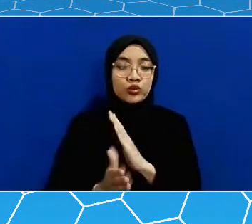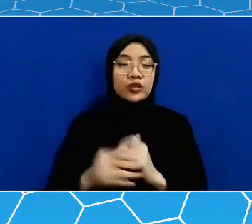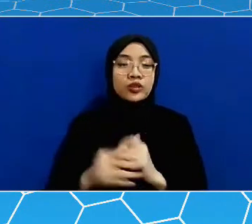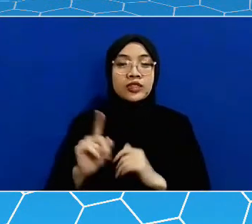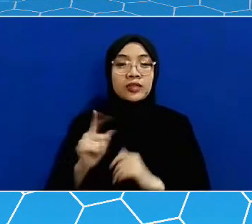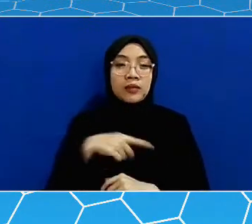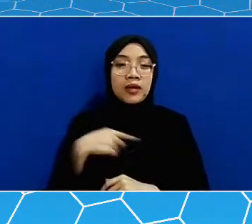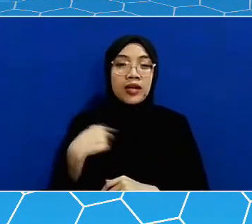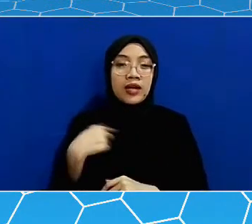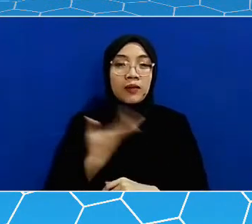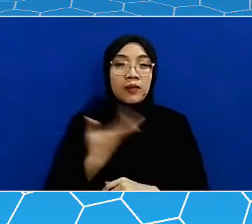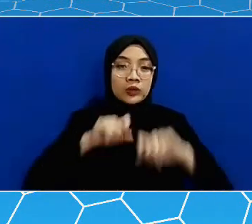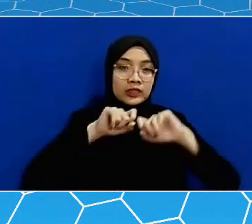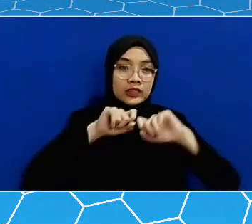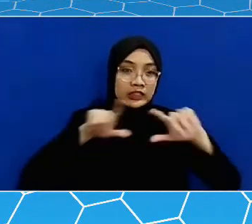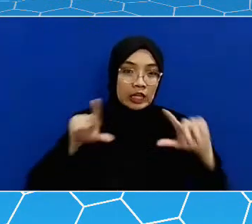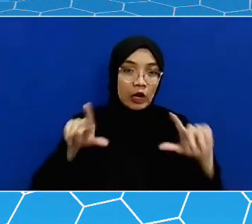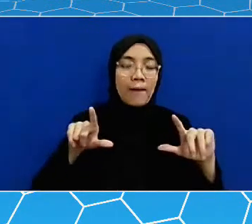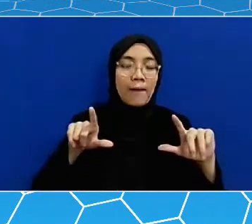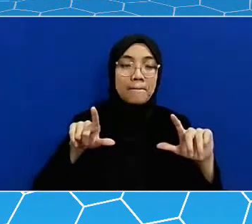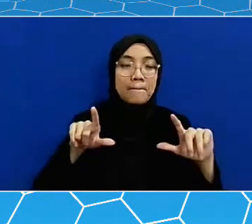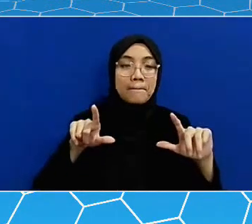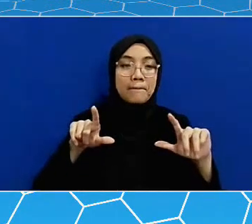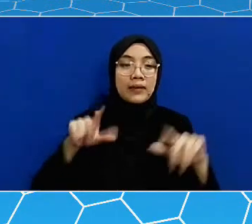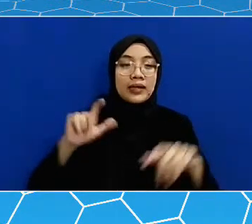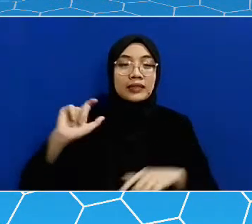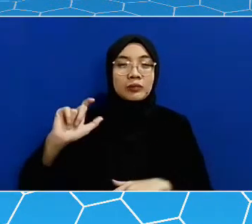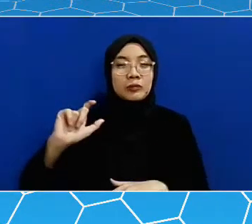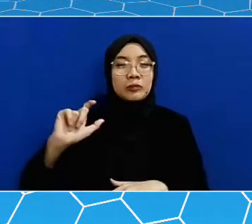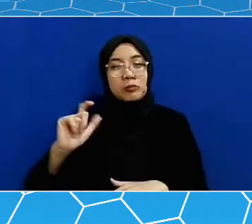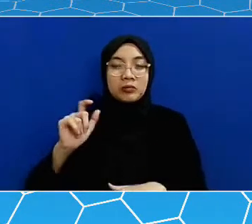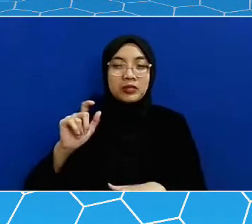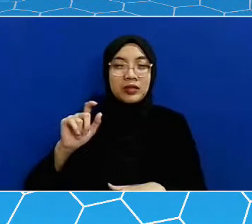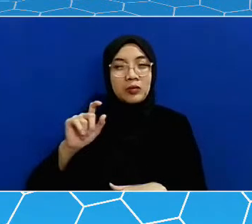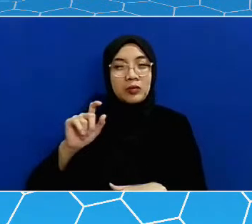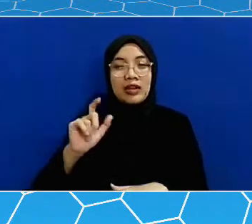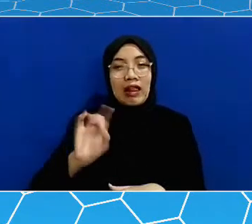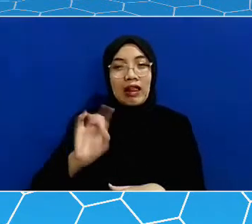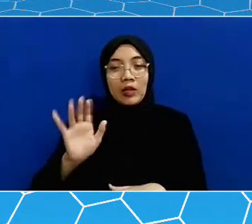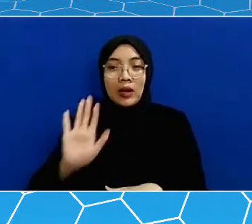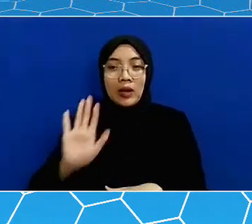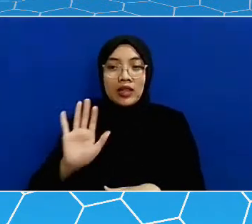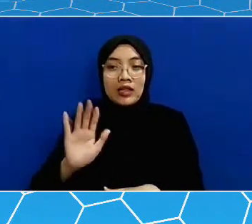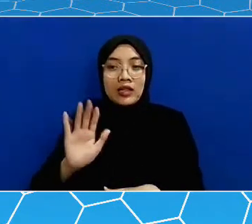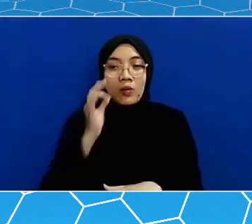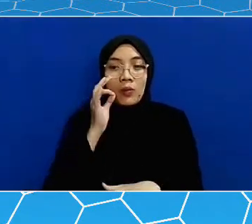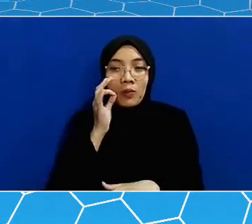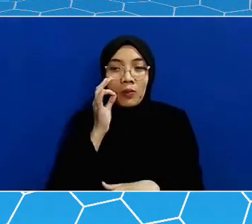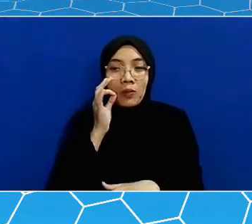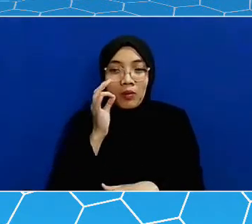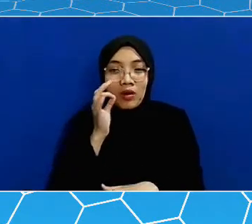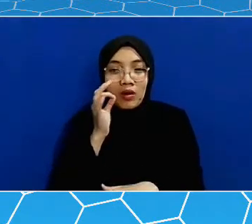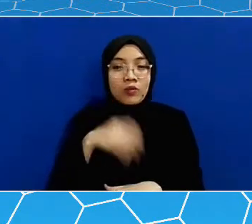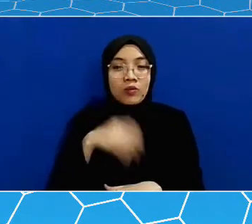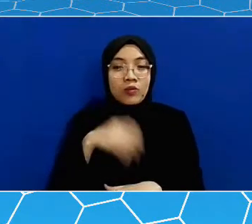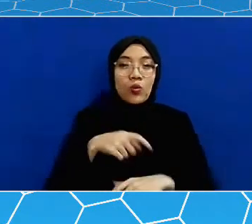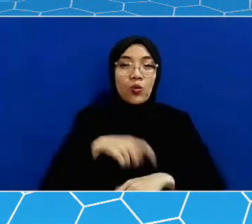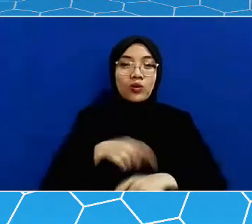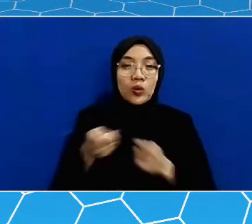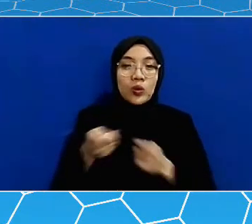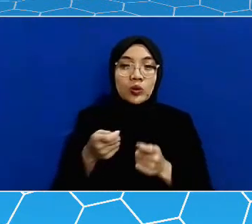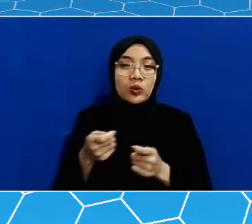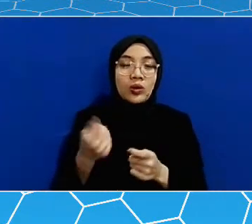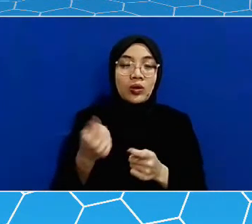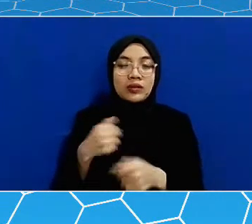another after the meeting. I do apologize for the poor time management on my side, but another thing I've learned is that I think the time slots were far too